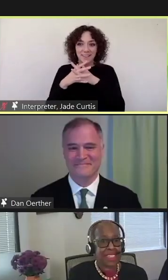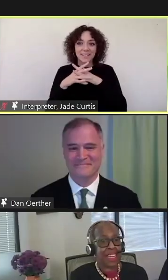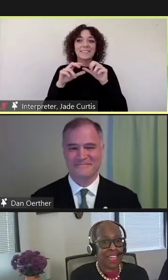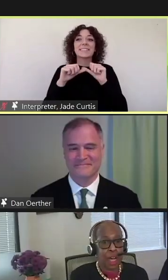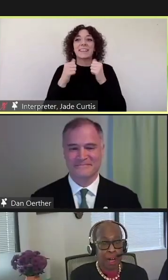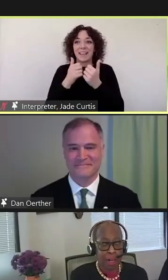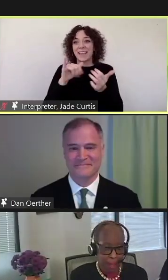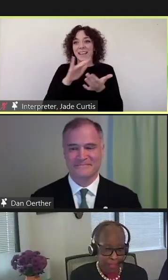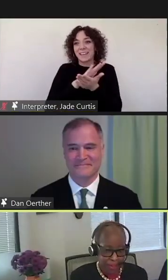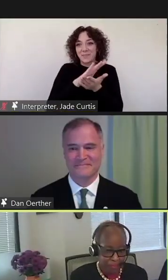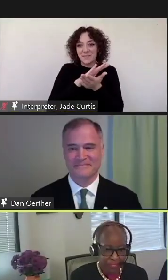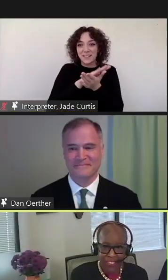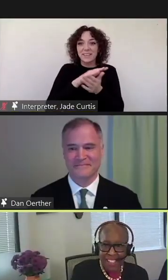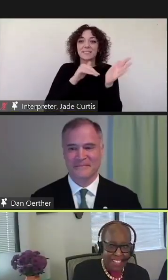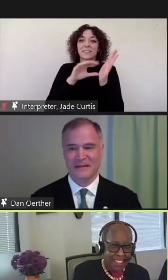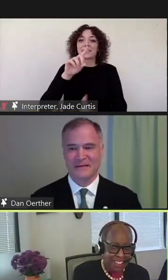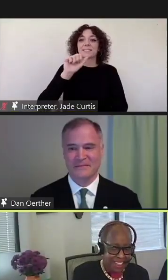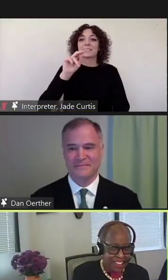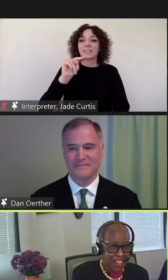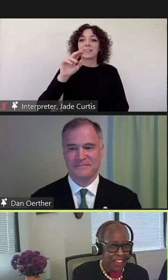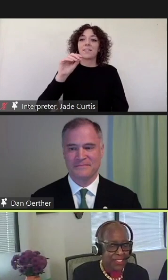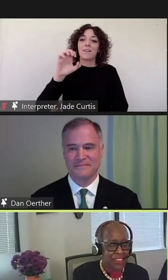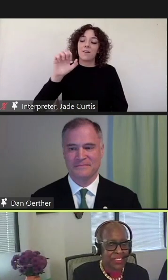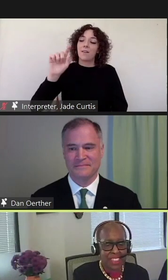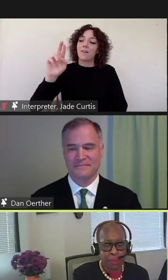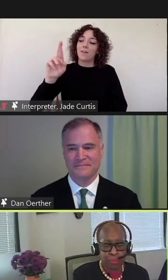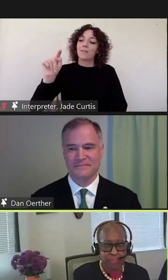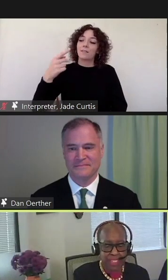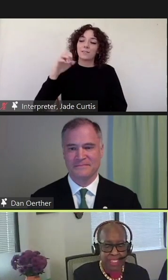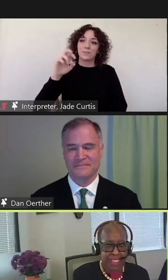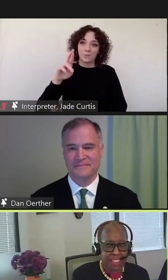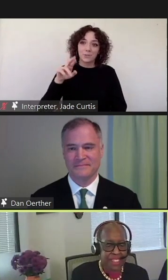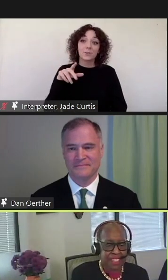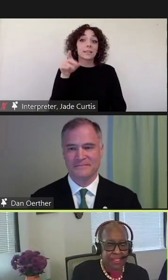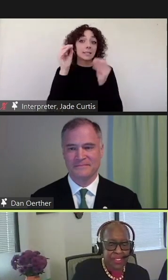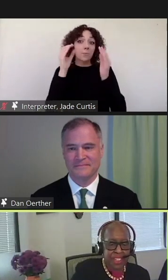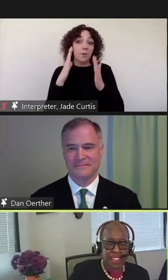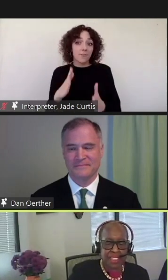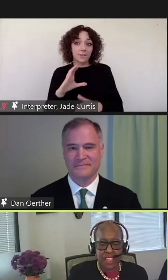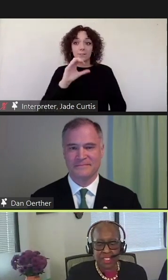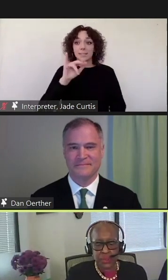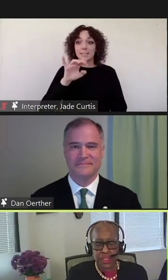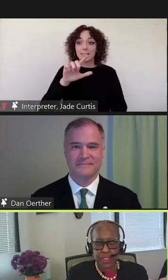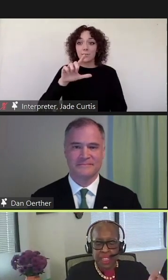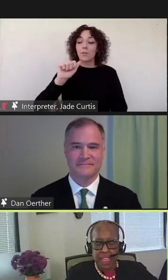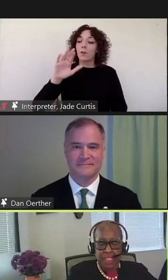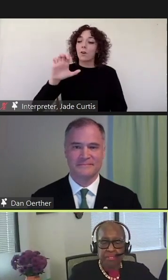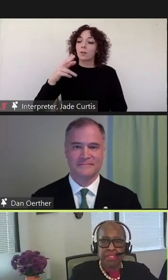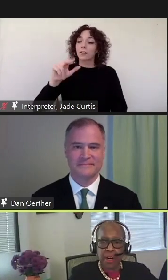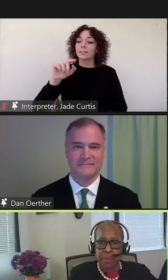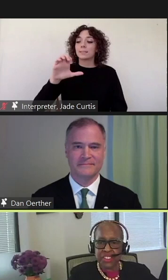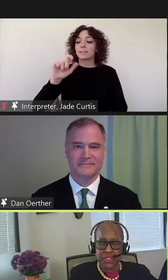Dr. Dan Oerther. Dr. Oerther is a professor of civil, architectural,